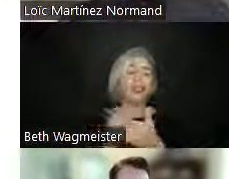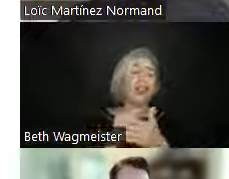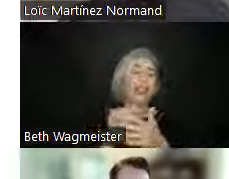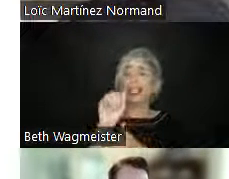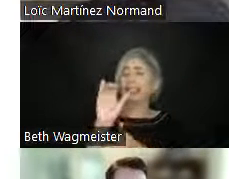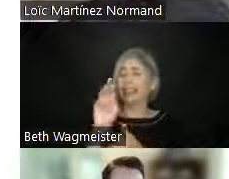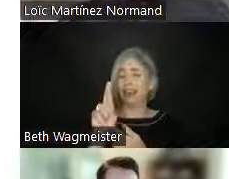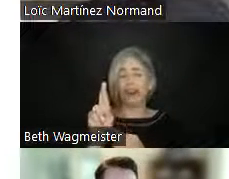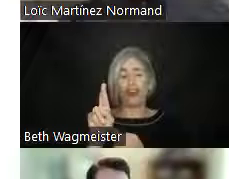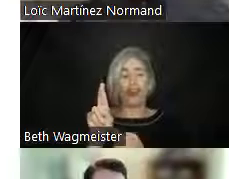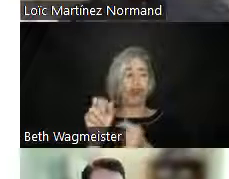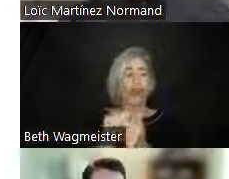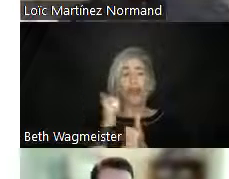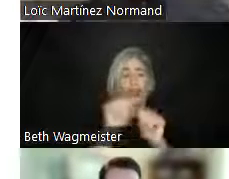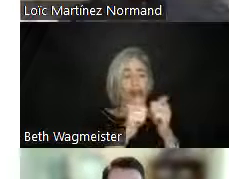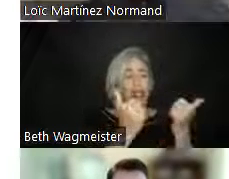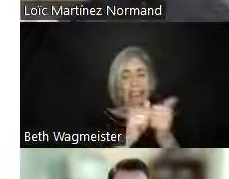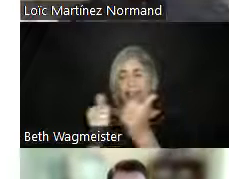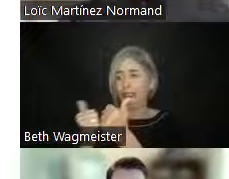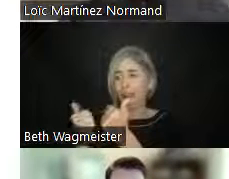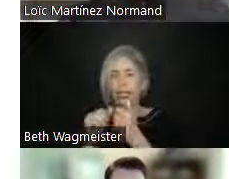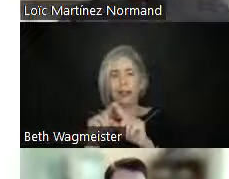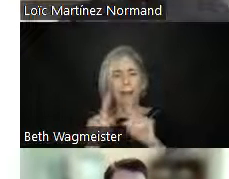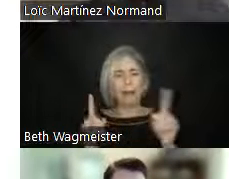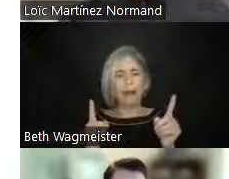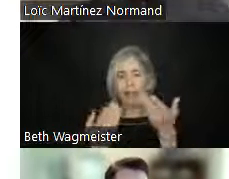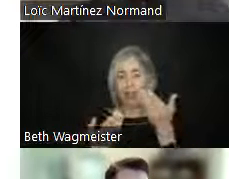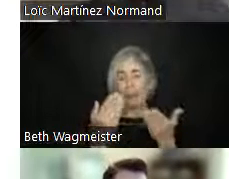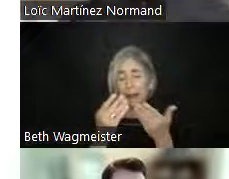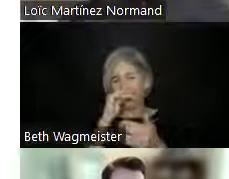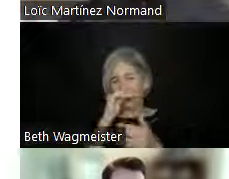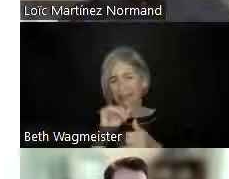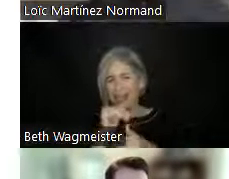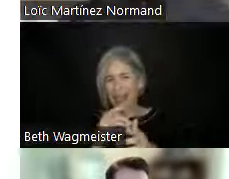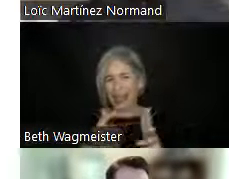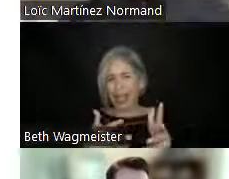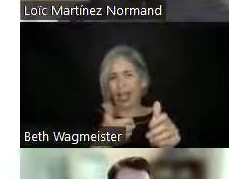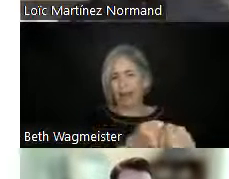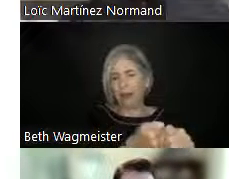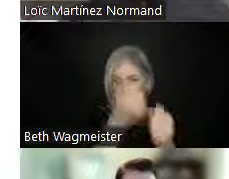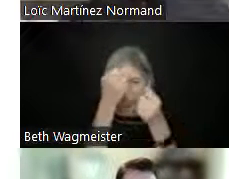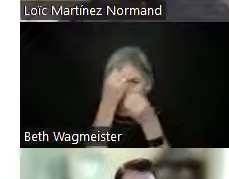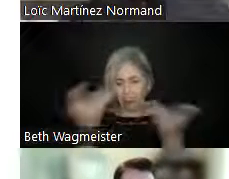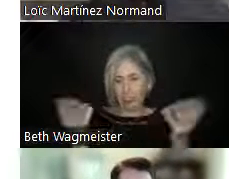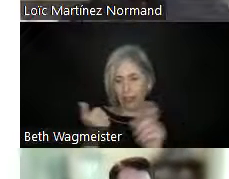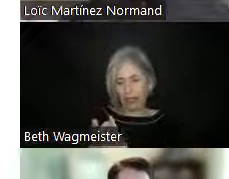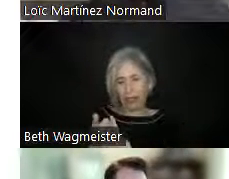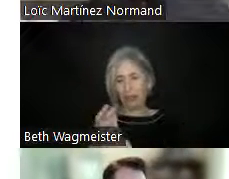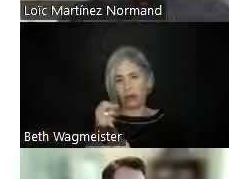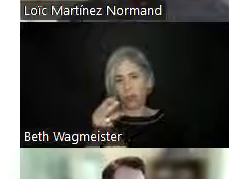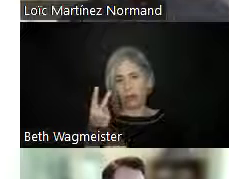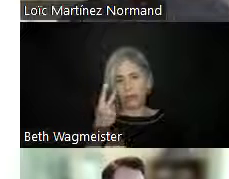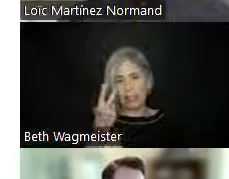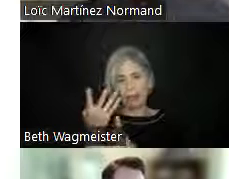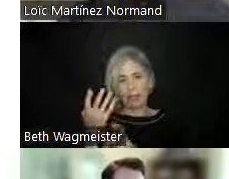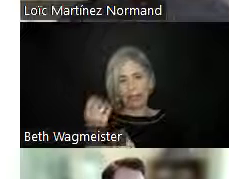ACR with other agencies, but they may not update the information themselves or seek to get an updated